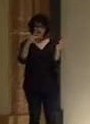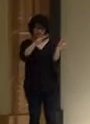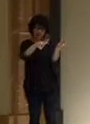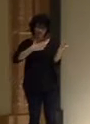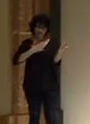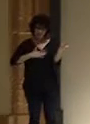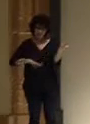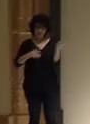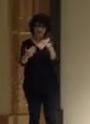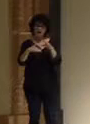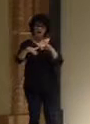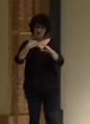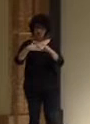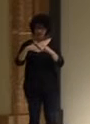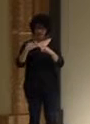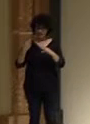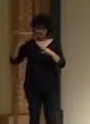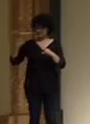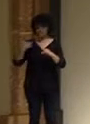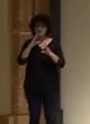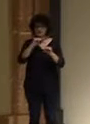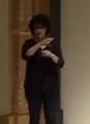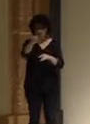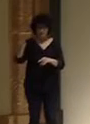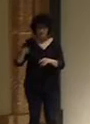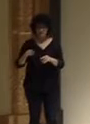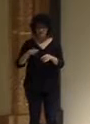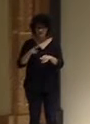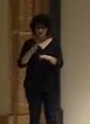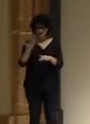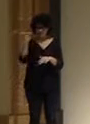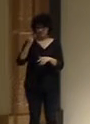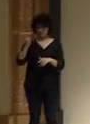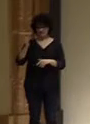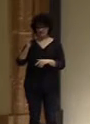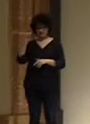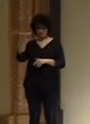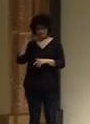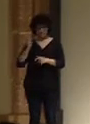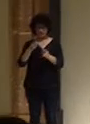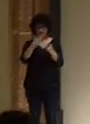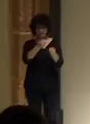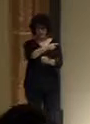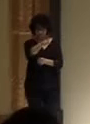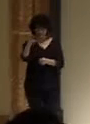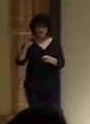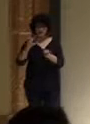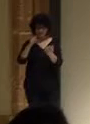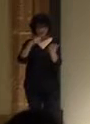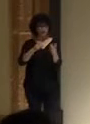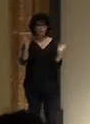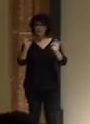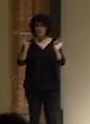already referred to, the one that you received Tuesday. If you can't find it there, then you can find it on the forum, on